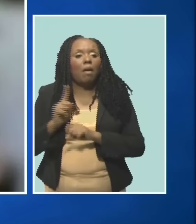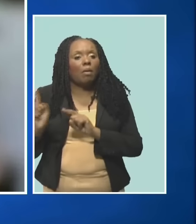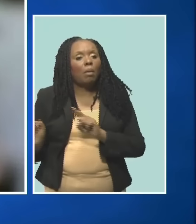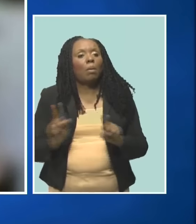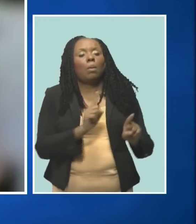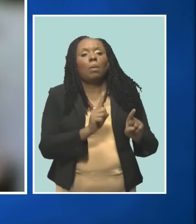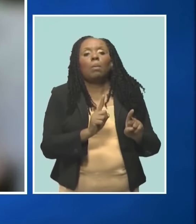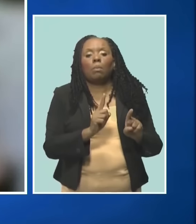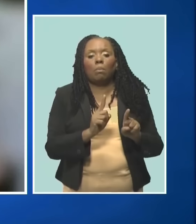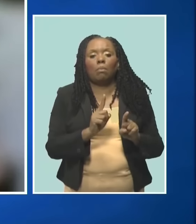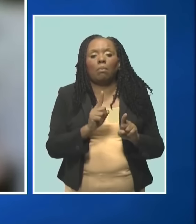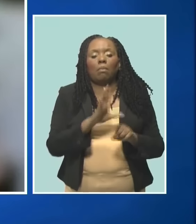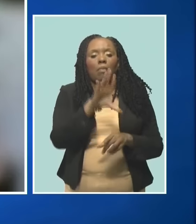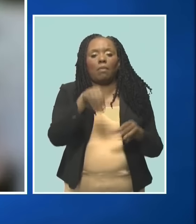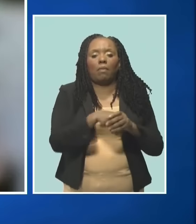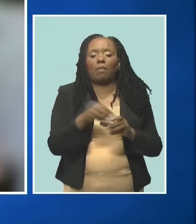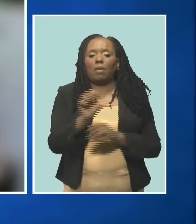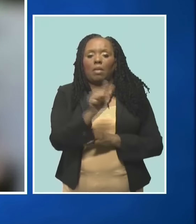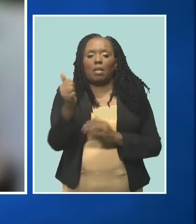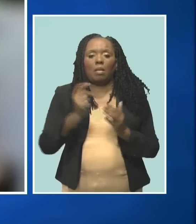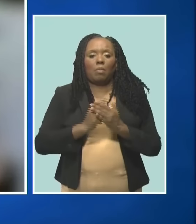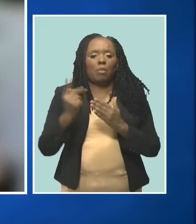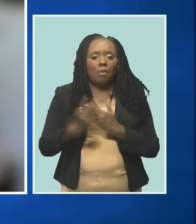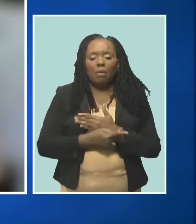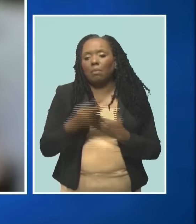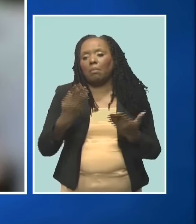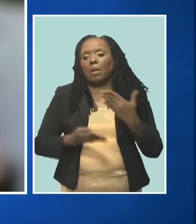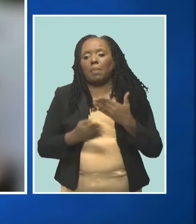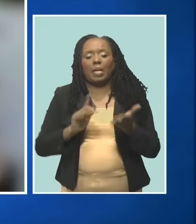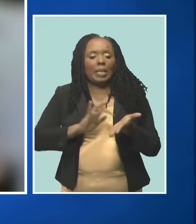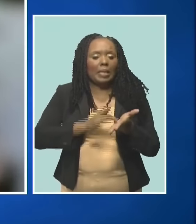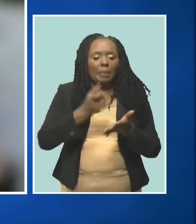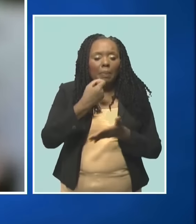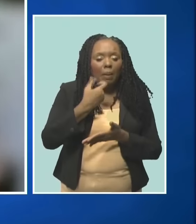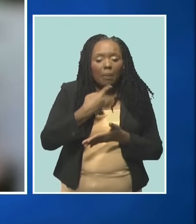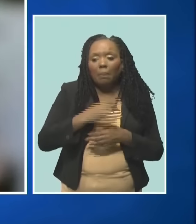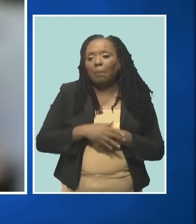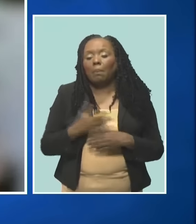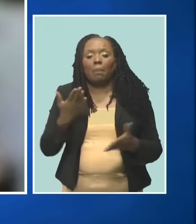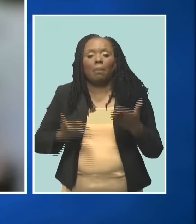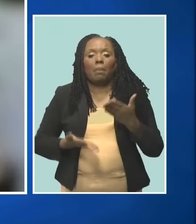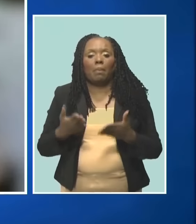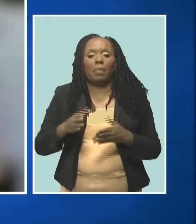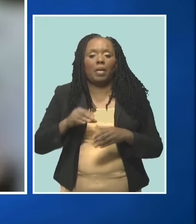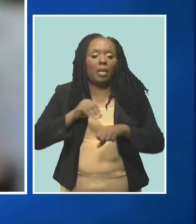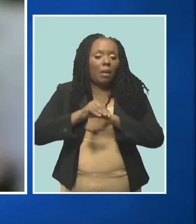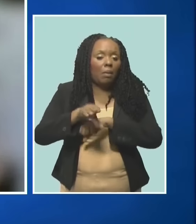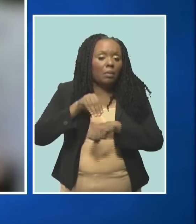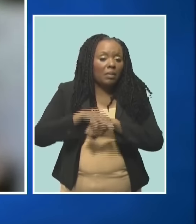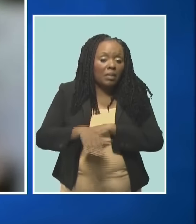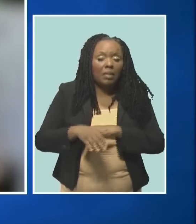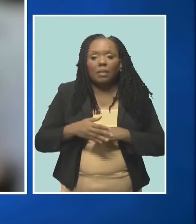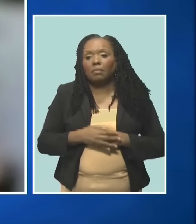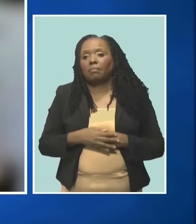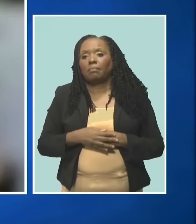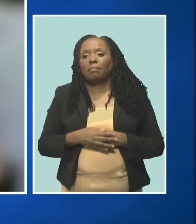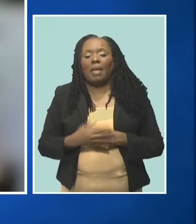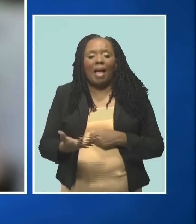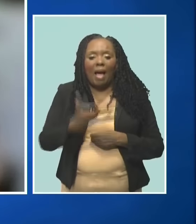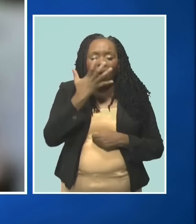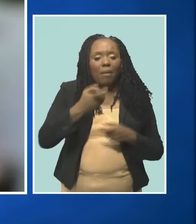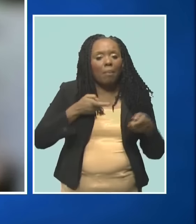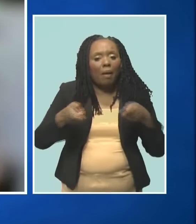of whether or not, do they need to have medication, do they need counseling, do they need anger management, do they need drug